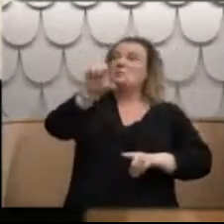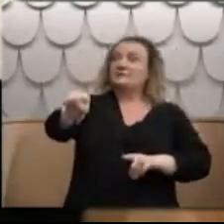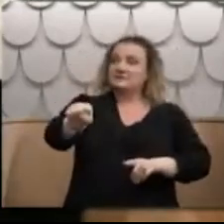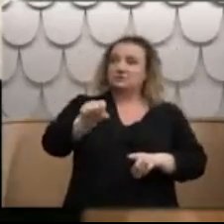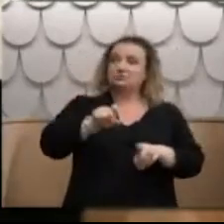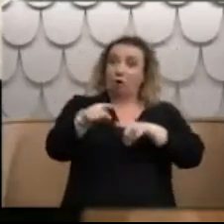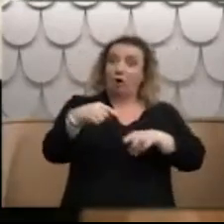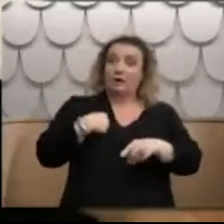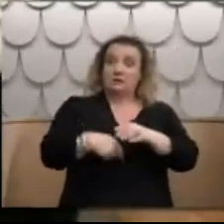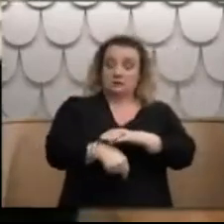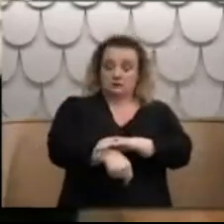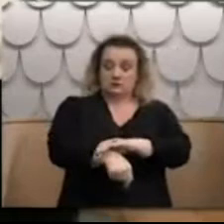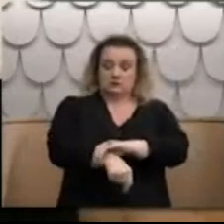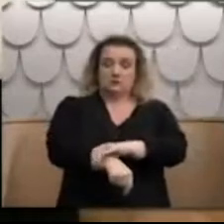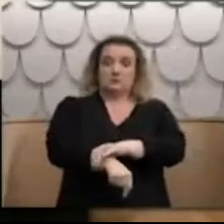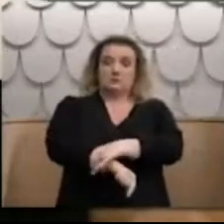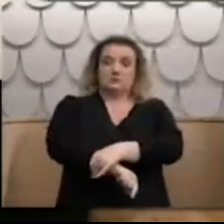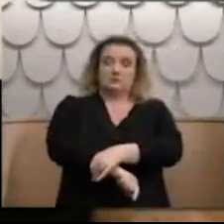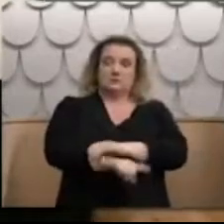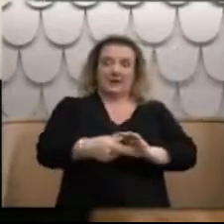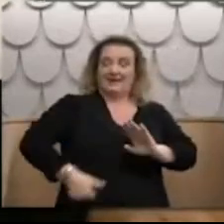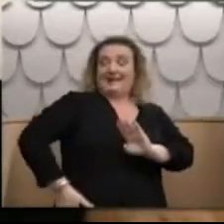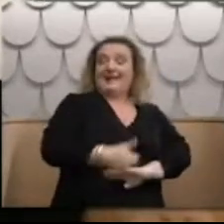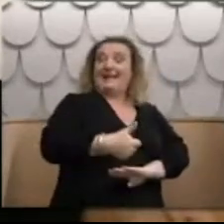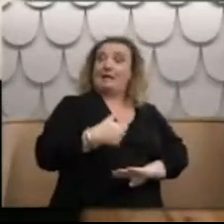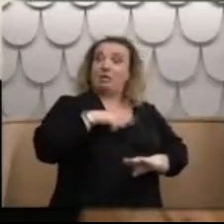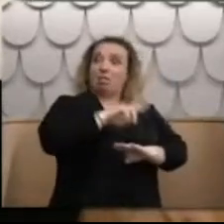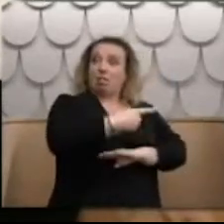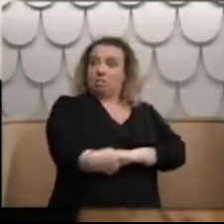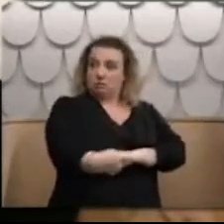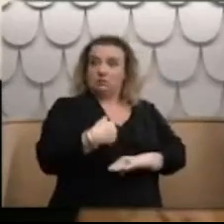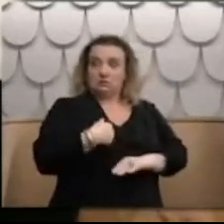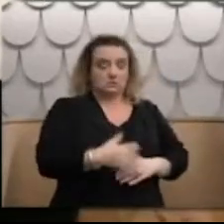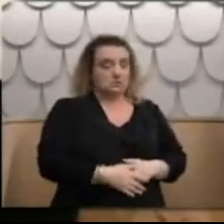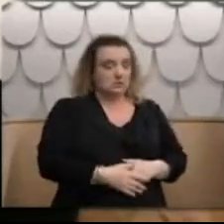tried to bite it, but he put the boot in and kicked me to the ground.